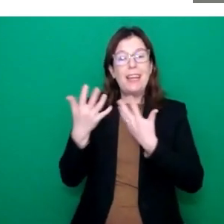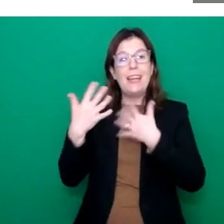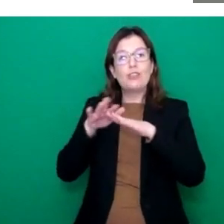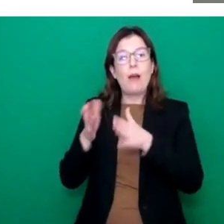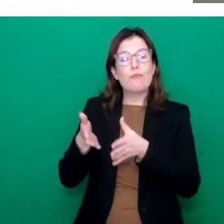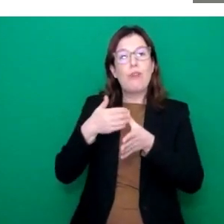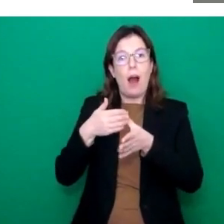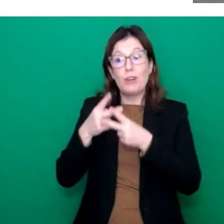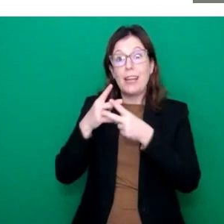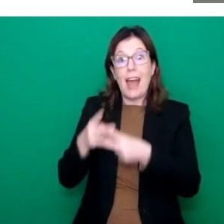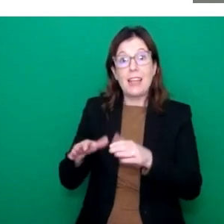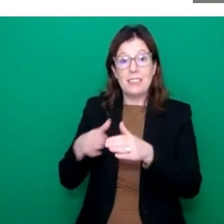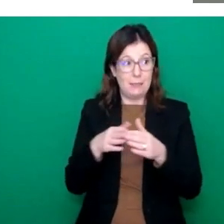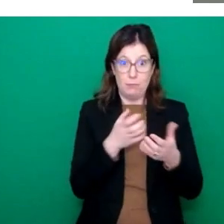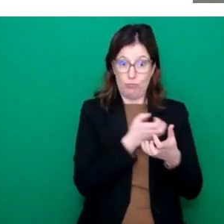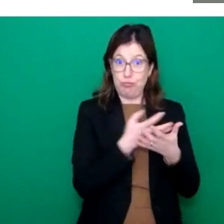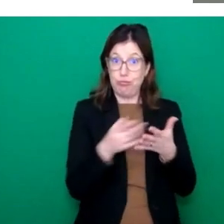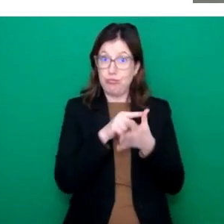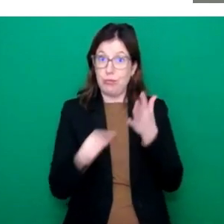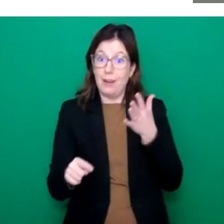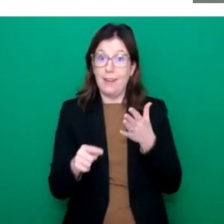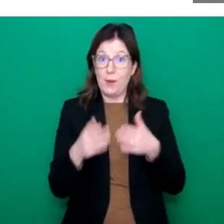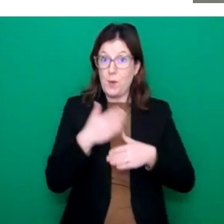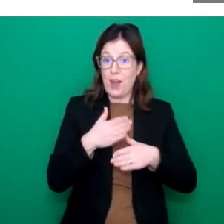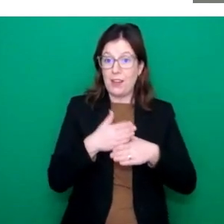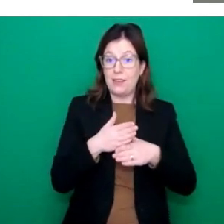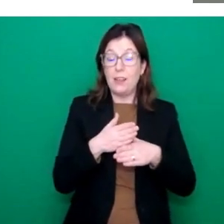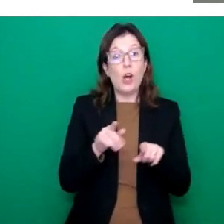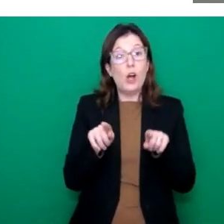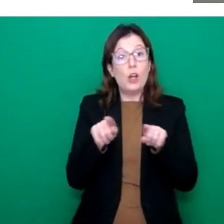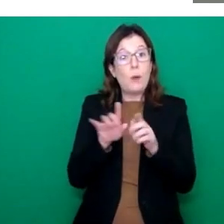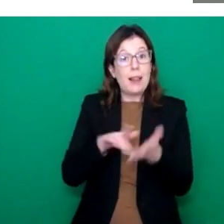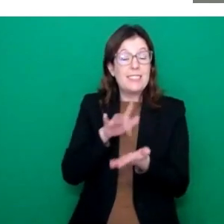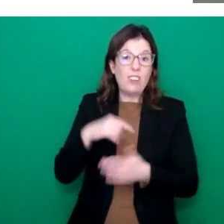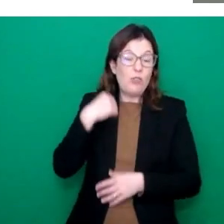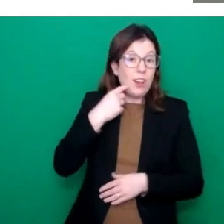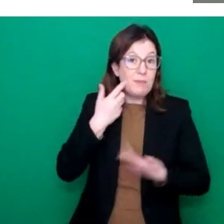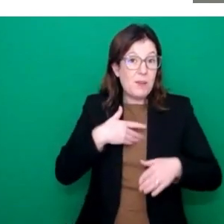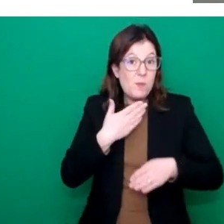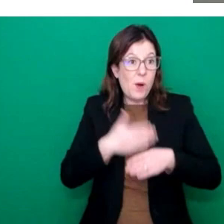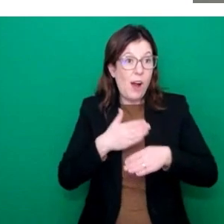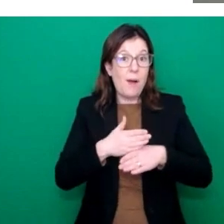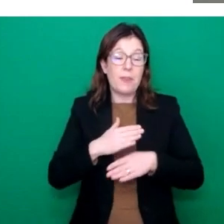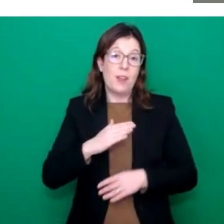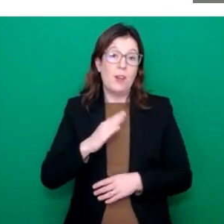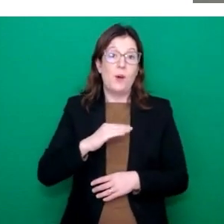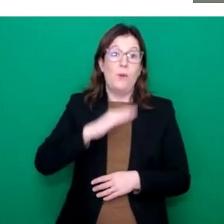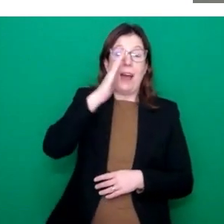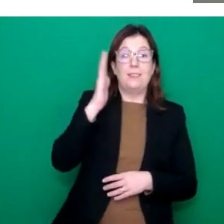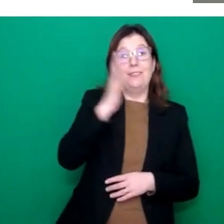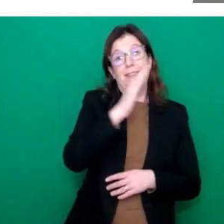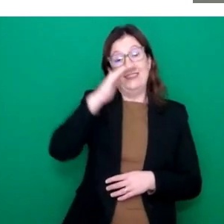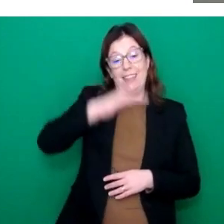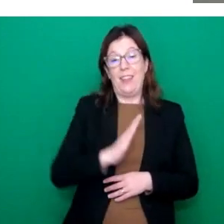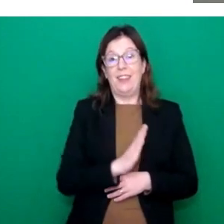primary care teams. I've also worked in central London, the west, north and southeast of